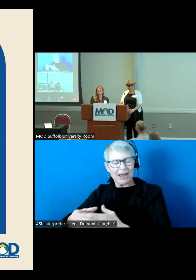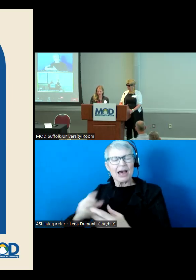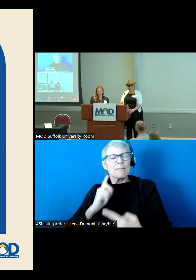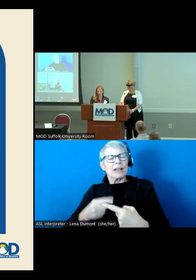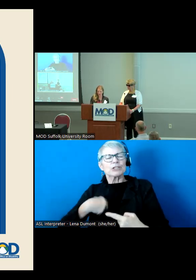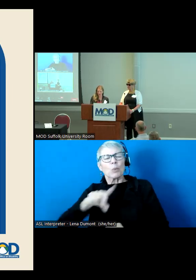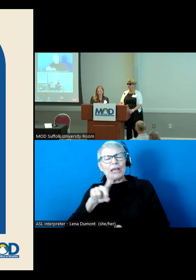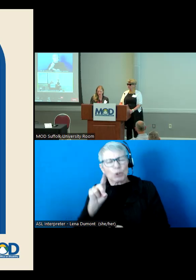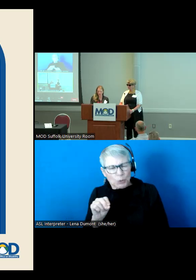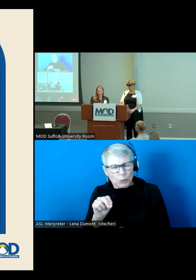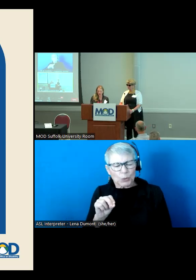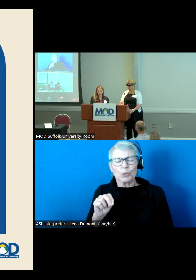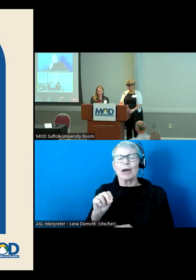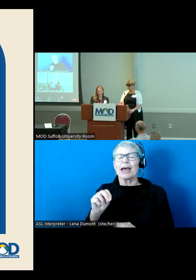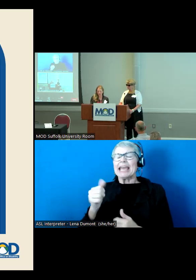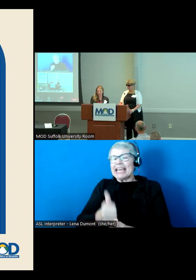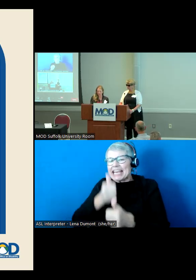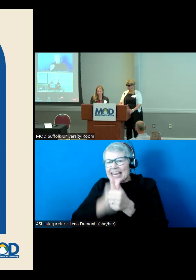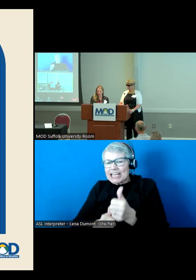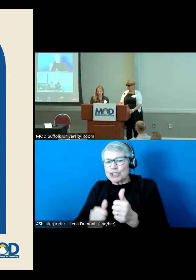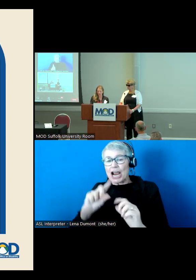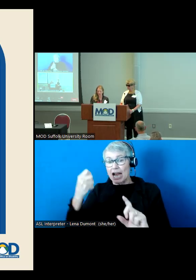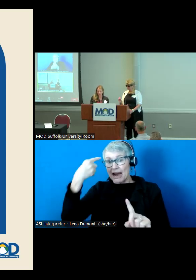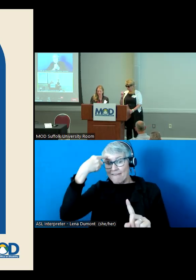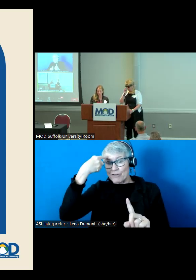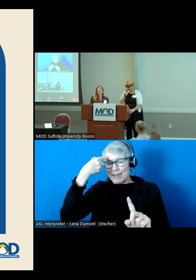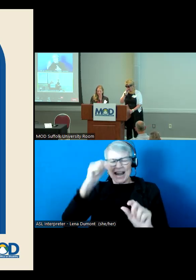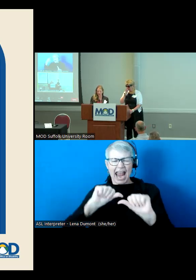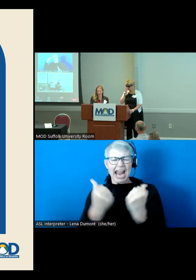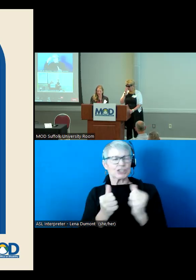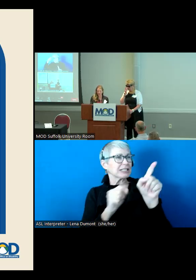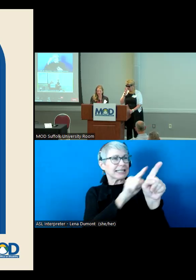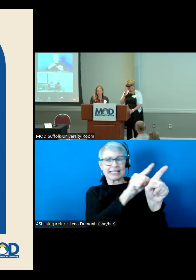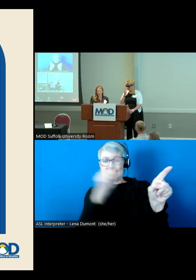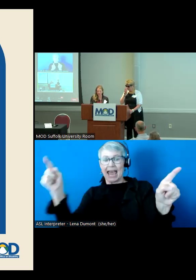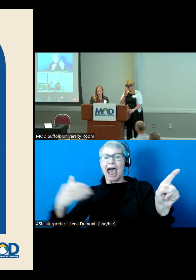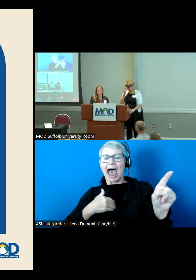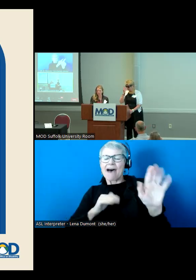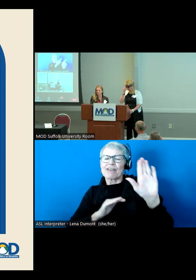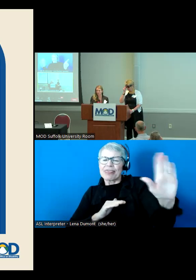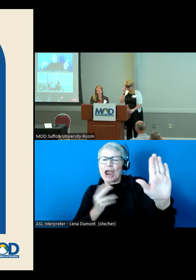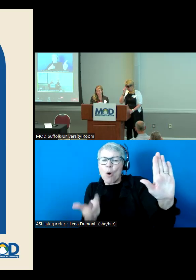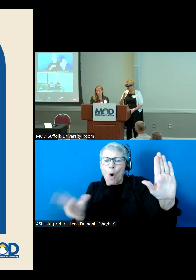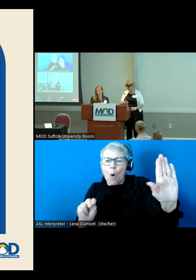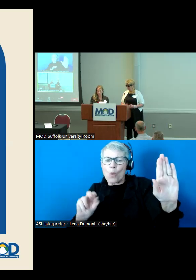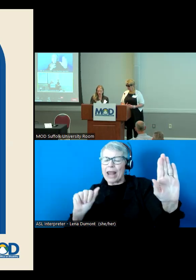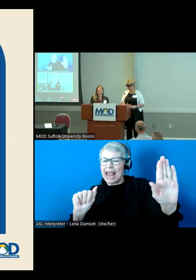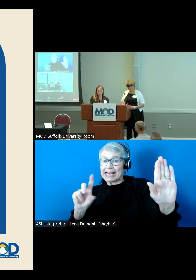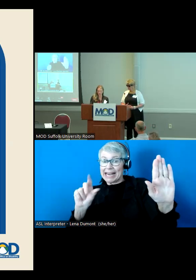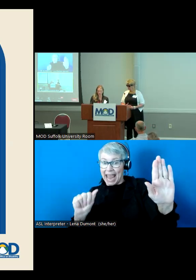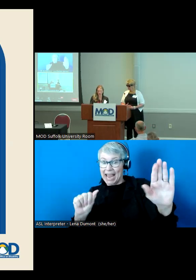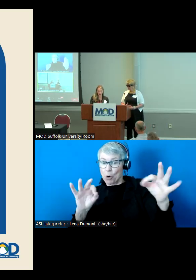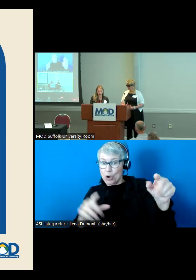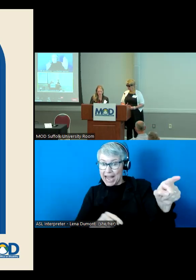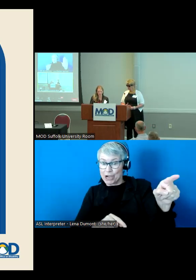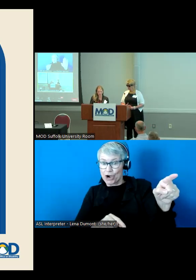branch ADA coordinators and providing technical expertise to ensure that the Commonwealth's digital offerings are accessible